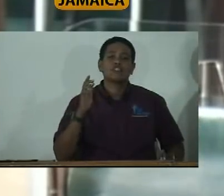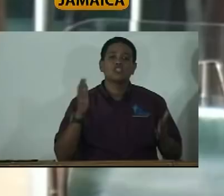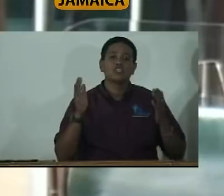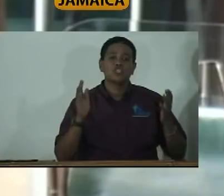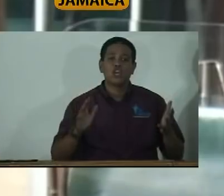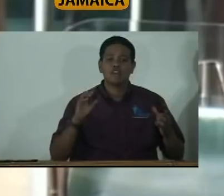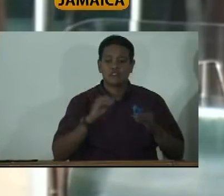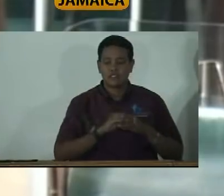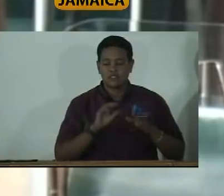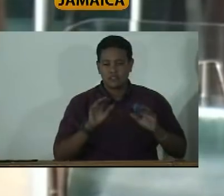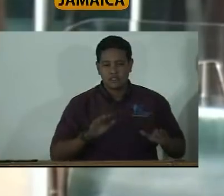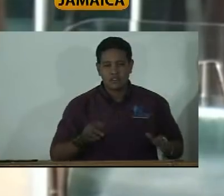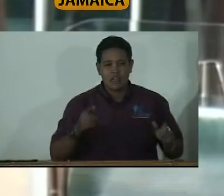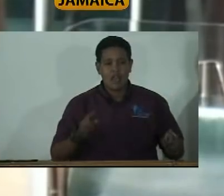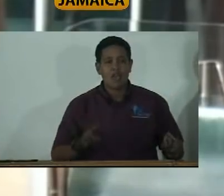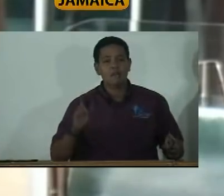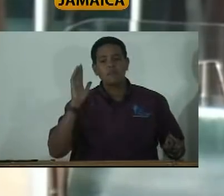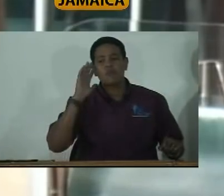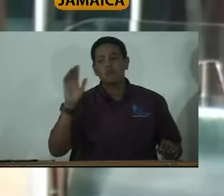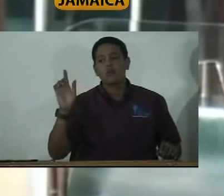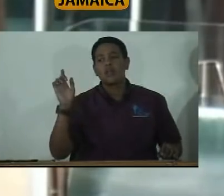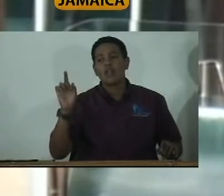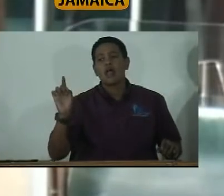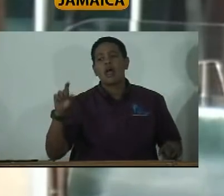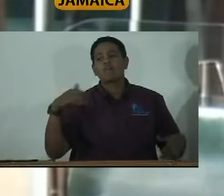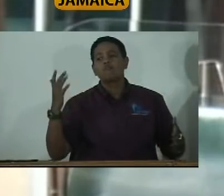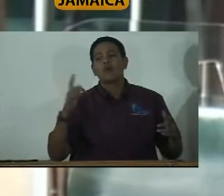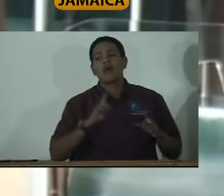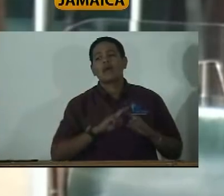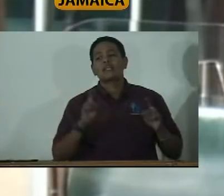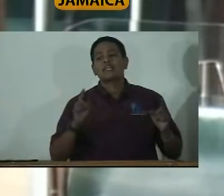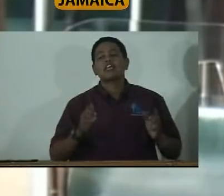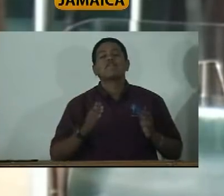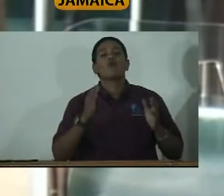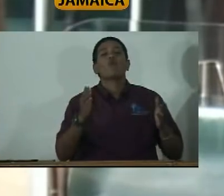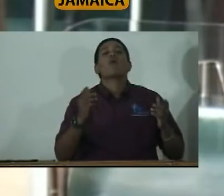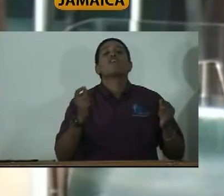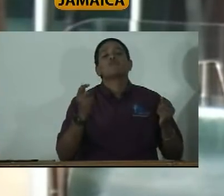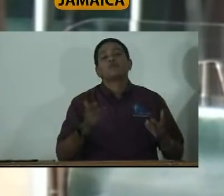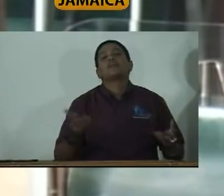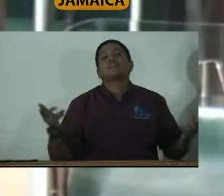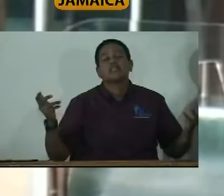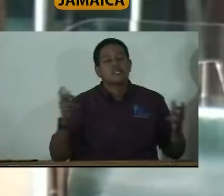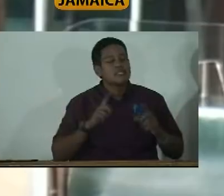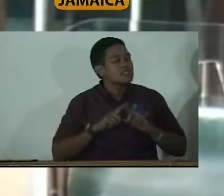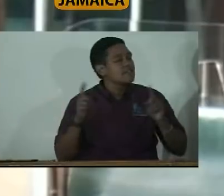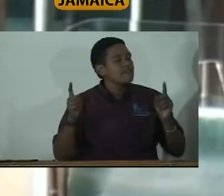It is going to have to be a different way of doing things